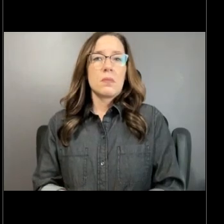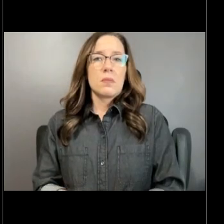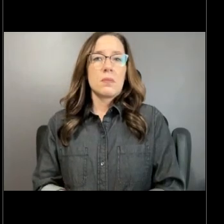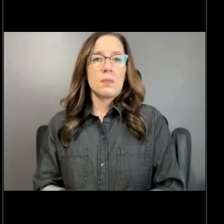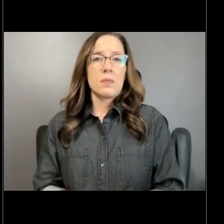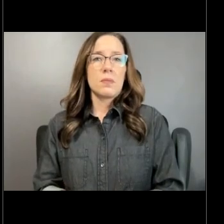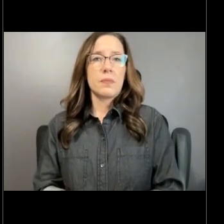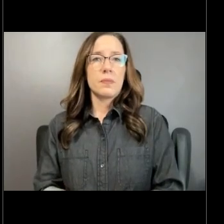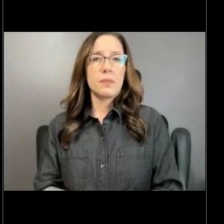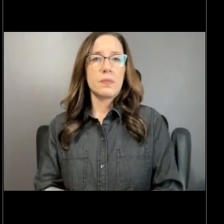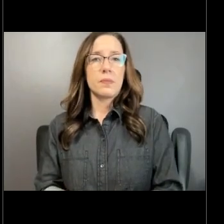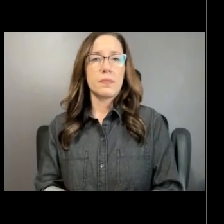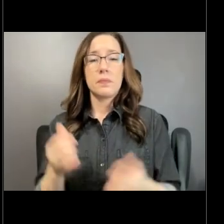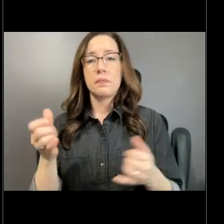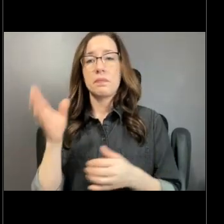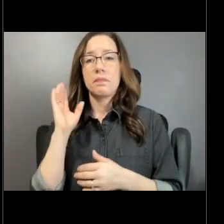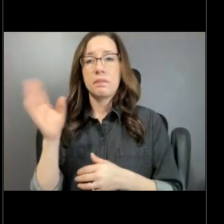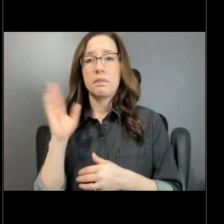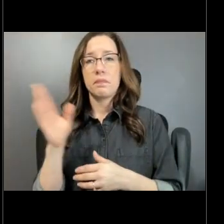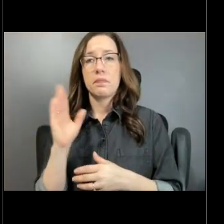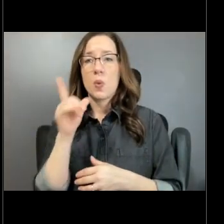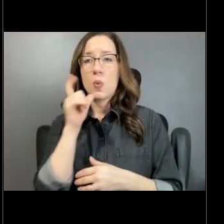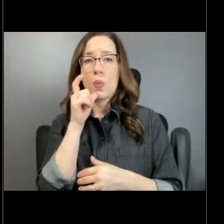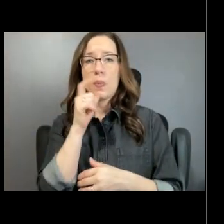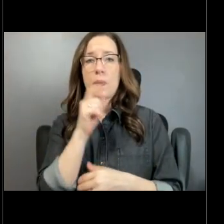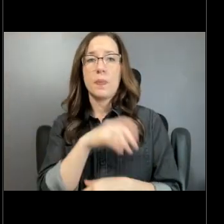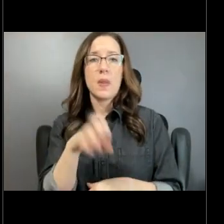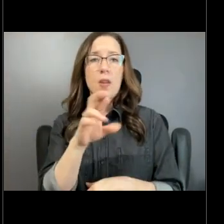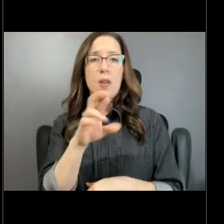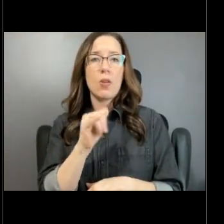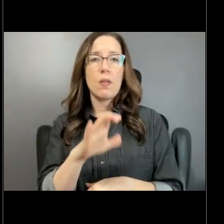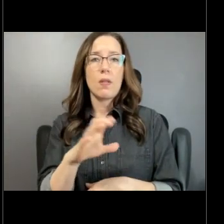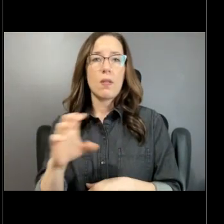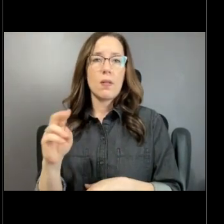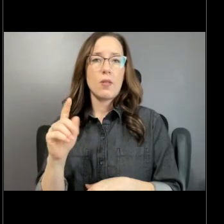Today's presenters include Mr. Eric Contreras,